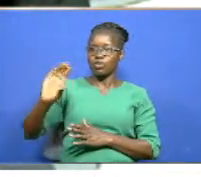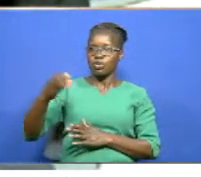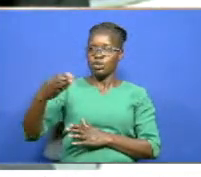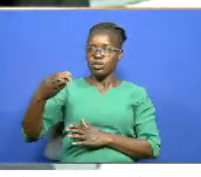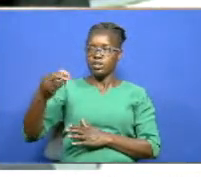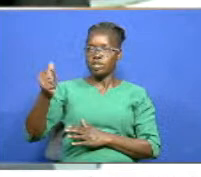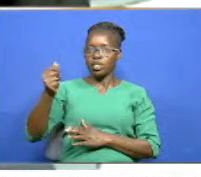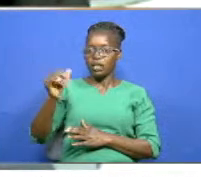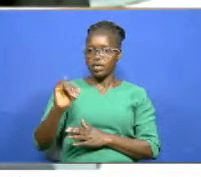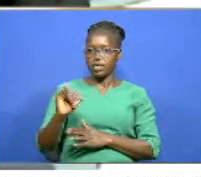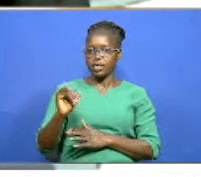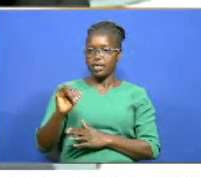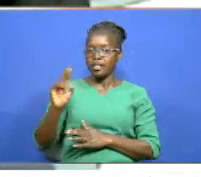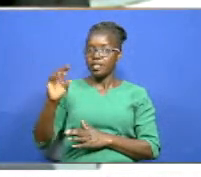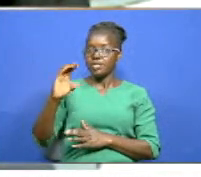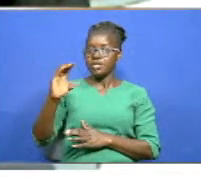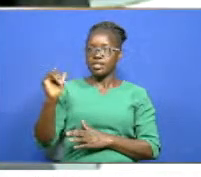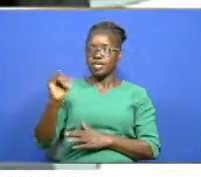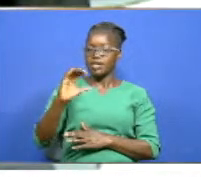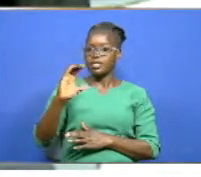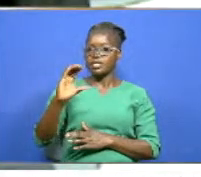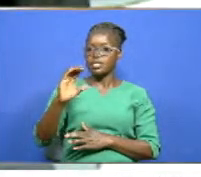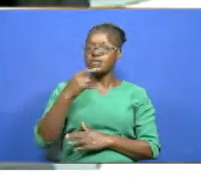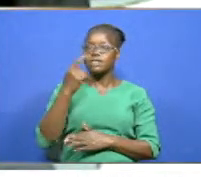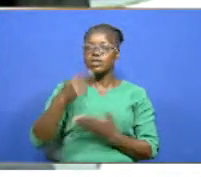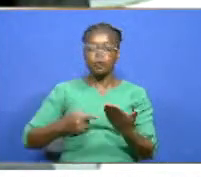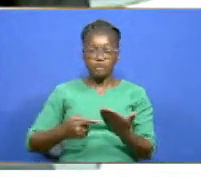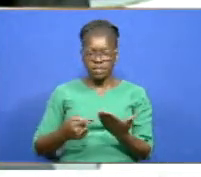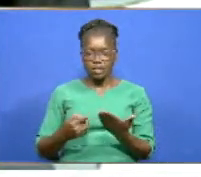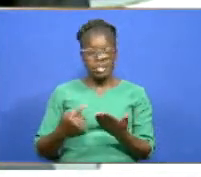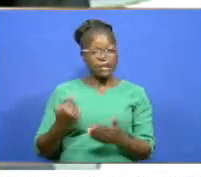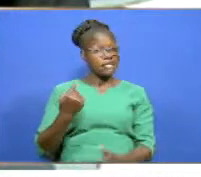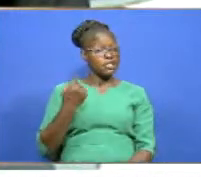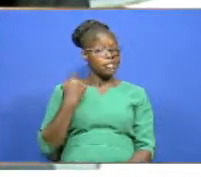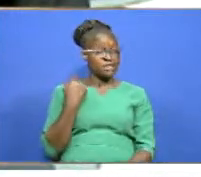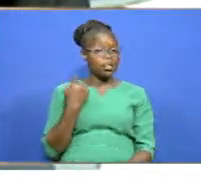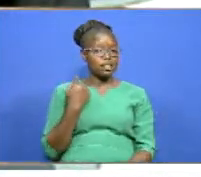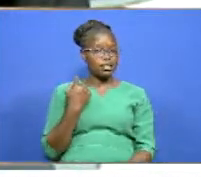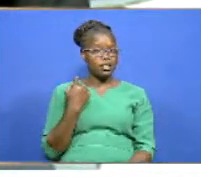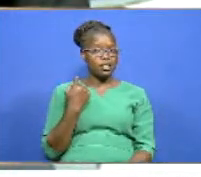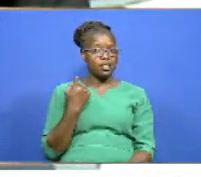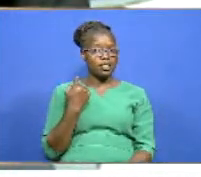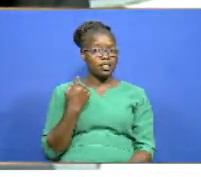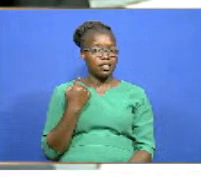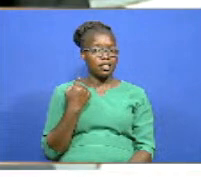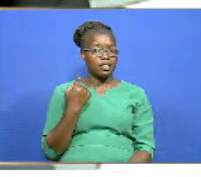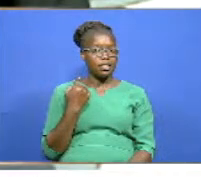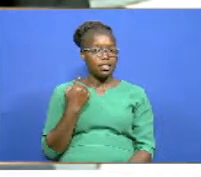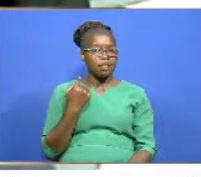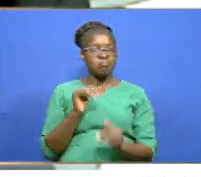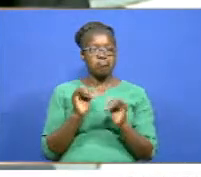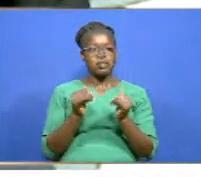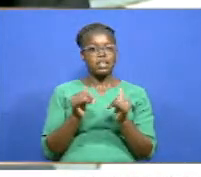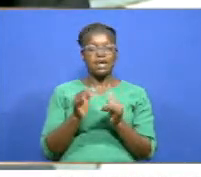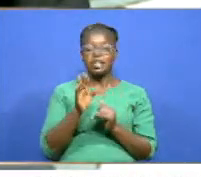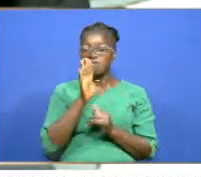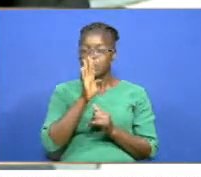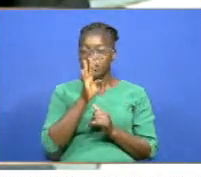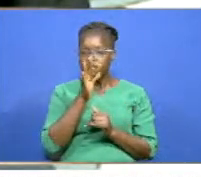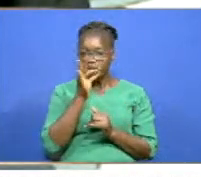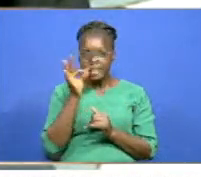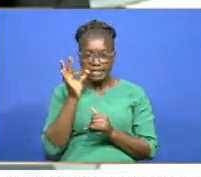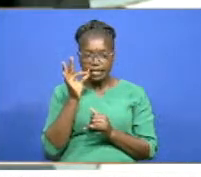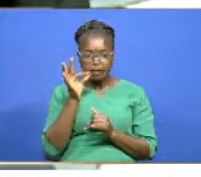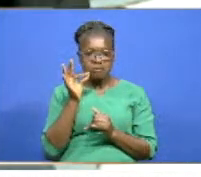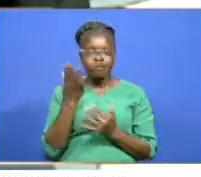NCIC talked about yesterday. The National Cohesion and Integration Commission yesterday had a presser and a breakfast meeting with the Editors